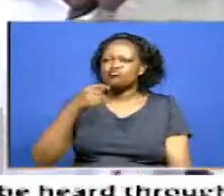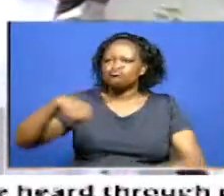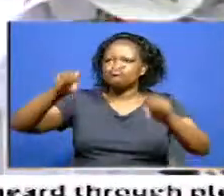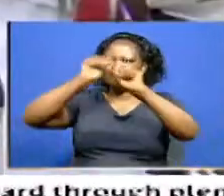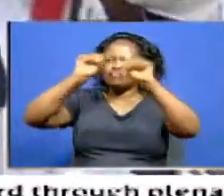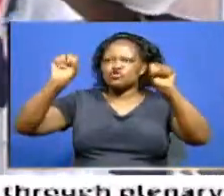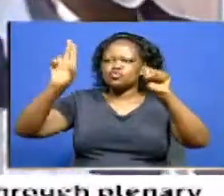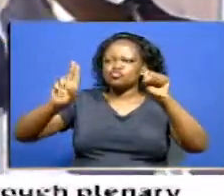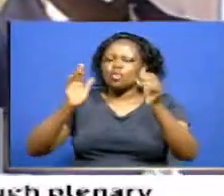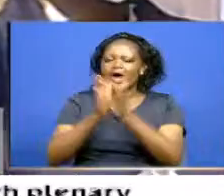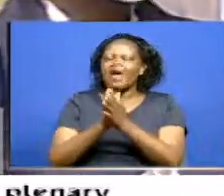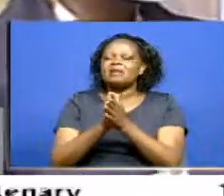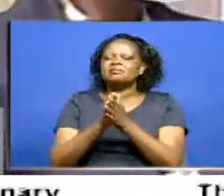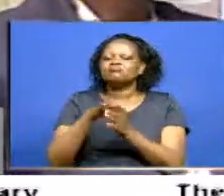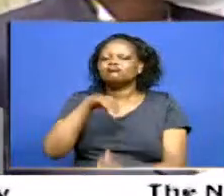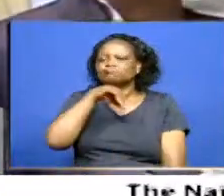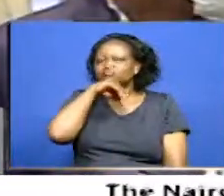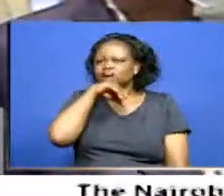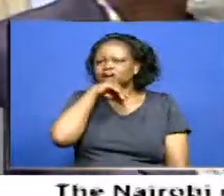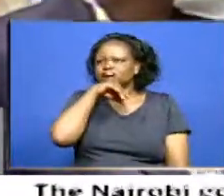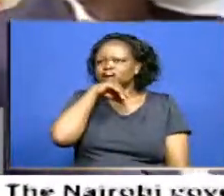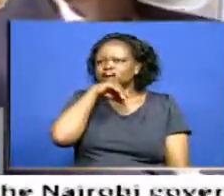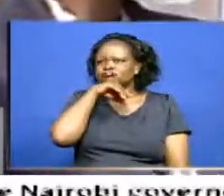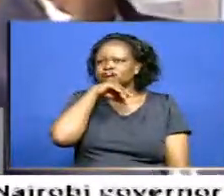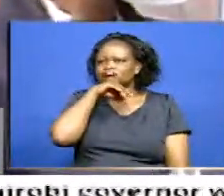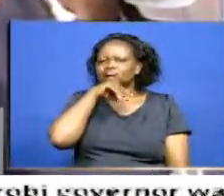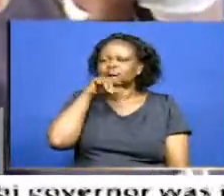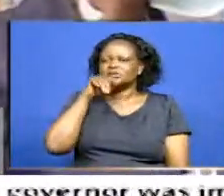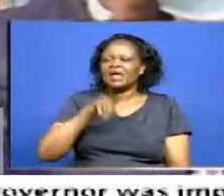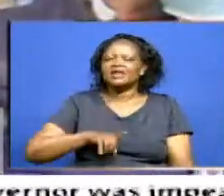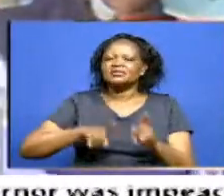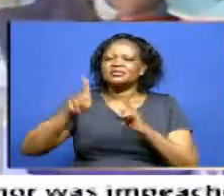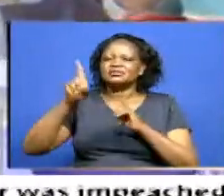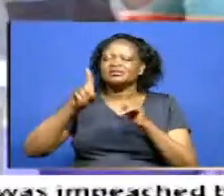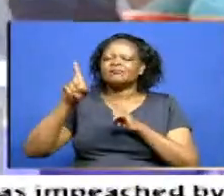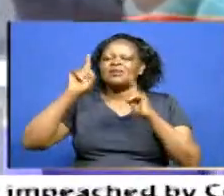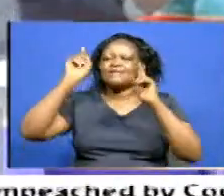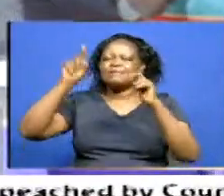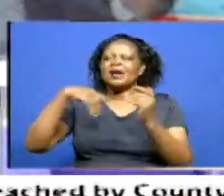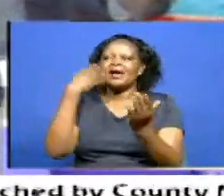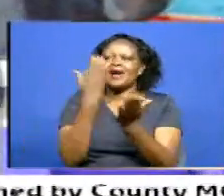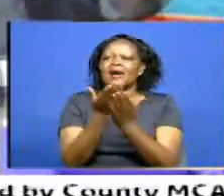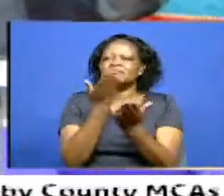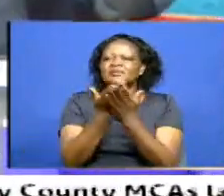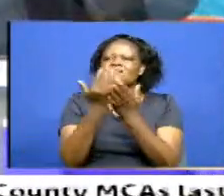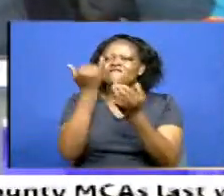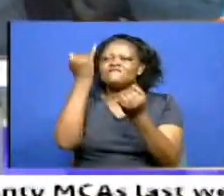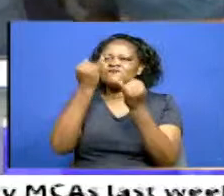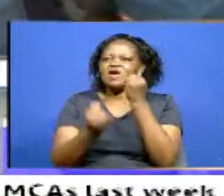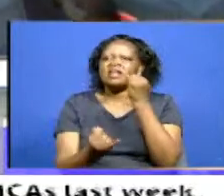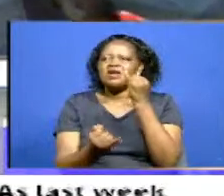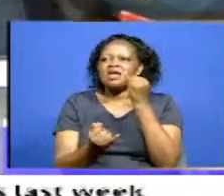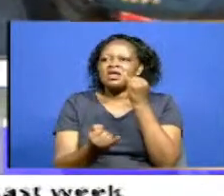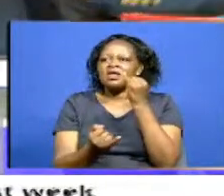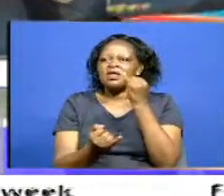Kenyatta na Prime Minister Raila Amolo Odinga. Hii safari itafika paka mwisho na tutafika paka kwa.